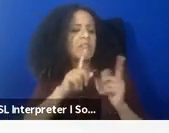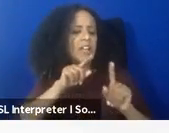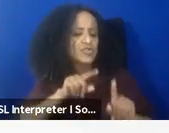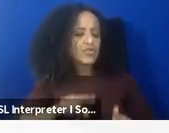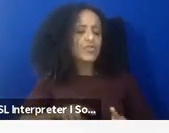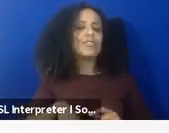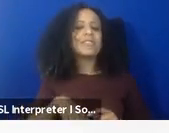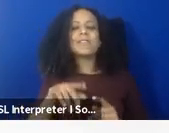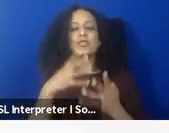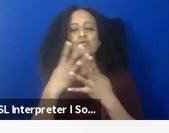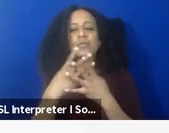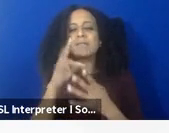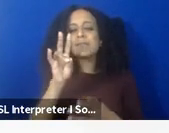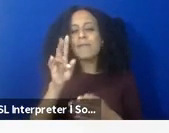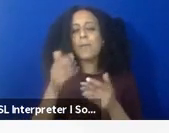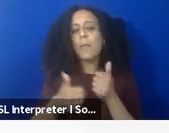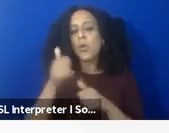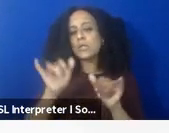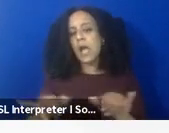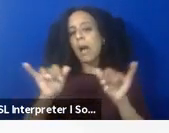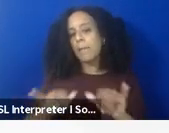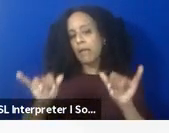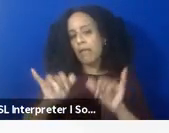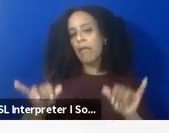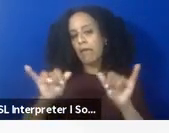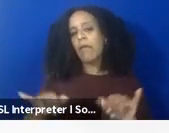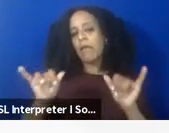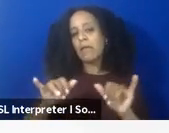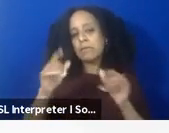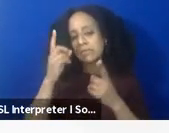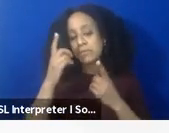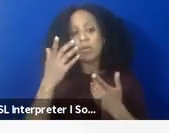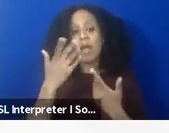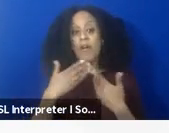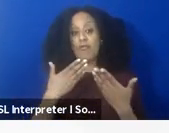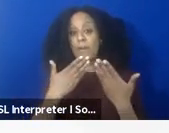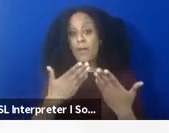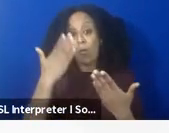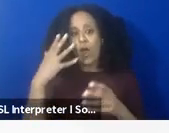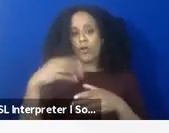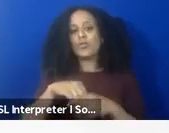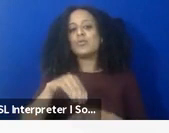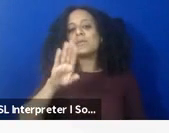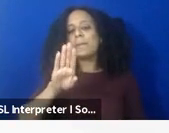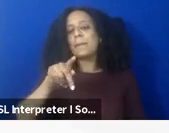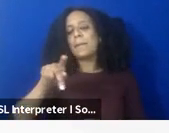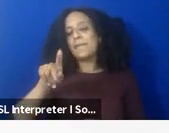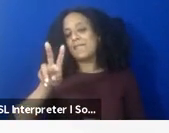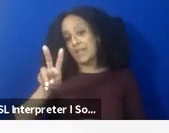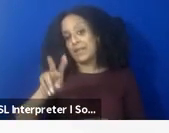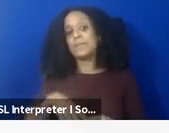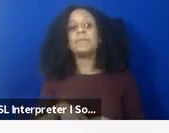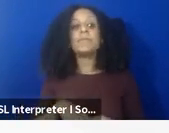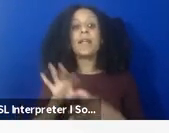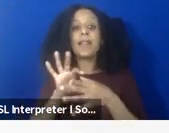7 most common vestibular diseases, but I recommend it for this population because it includes BPPV. And the link to the